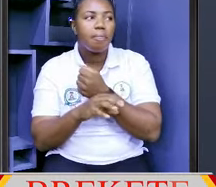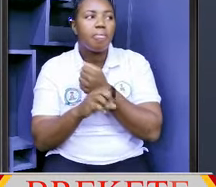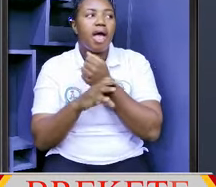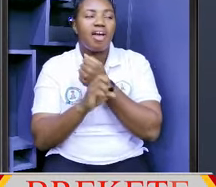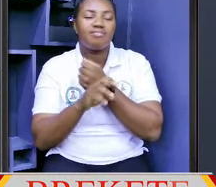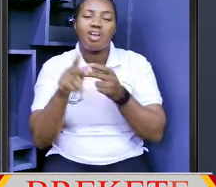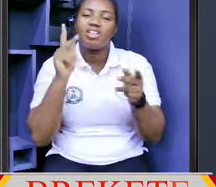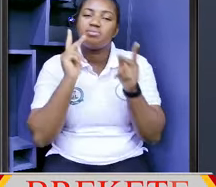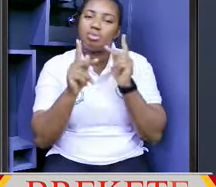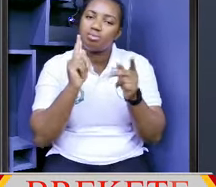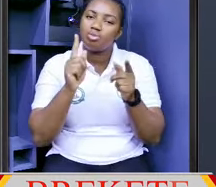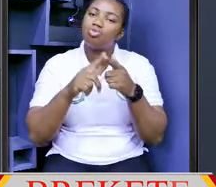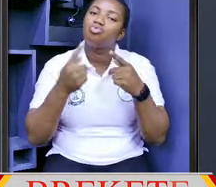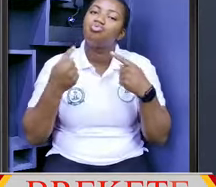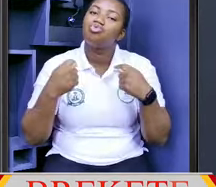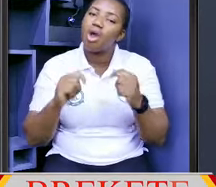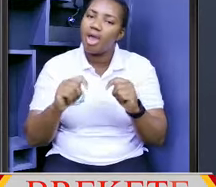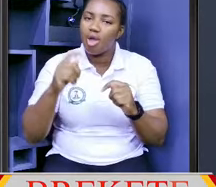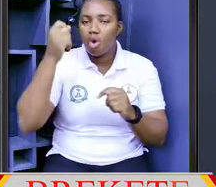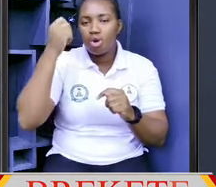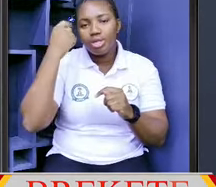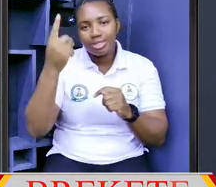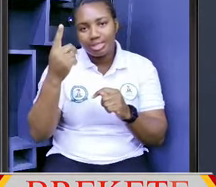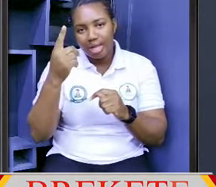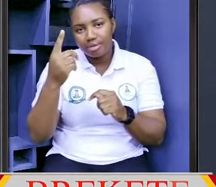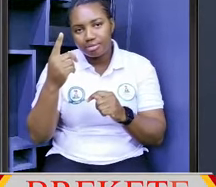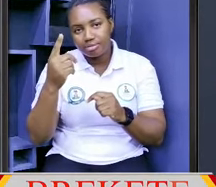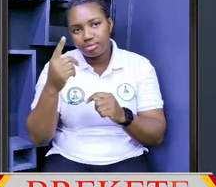advise people, make them try understand, say,